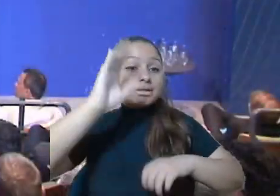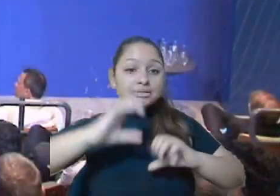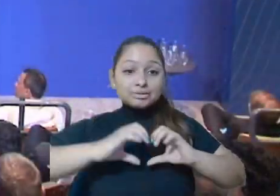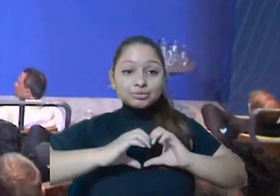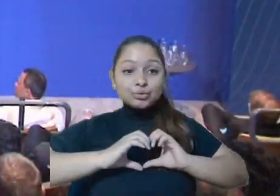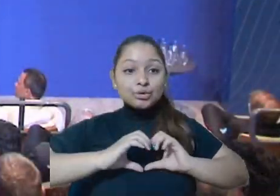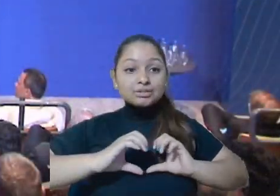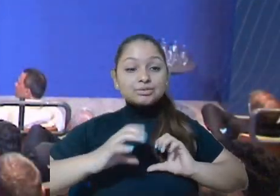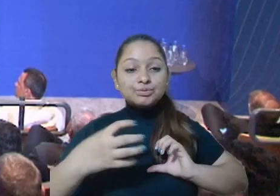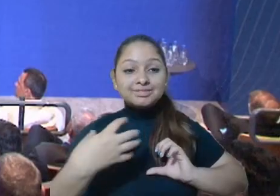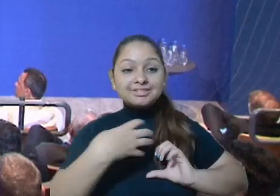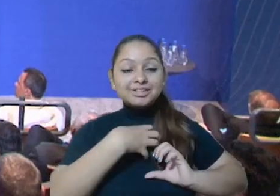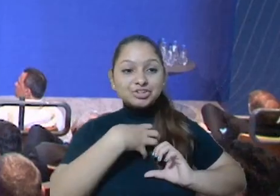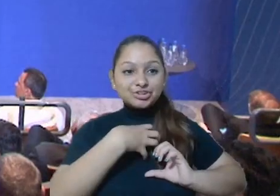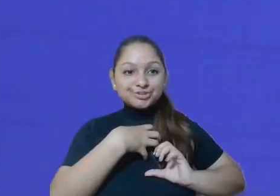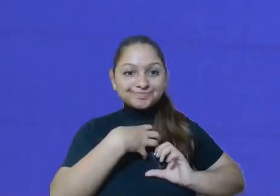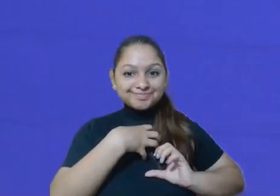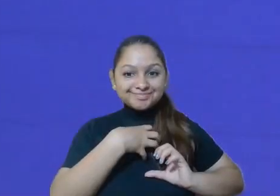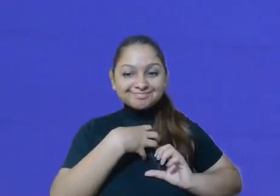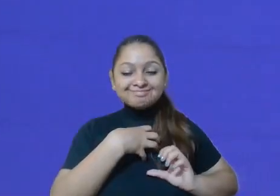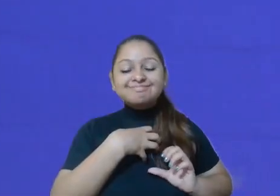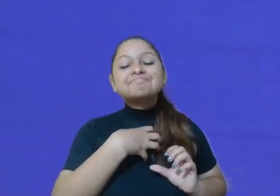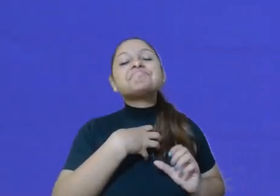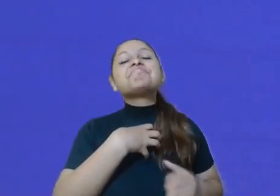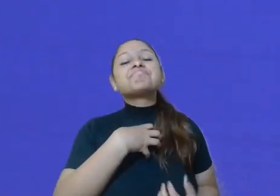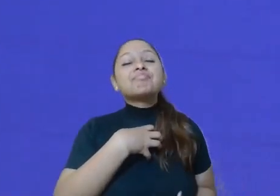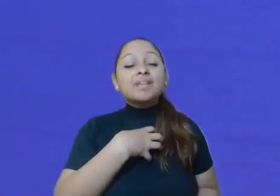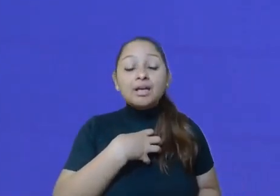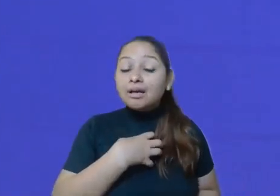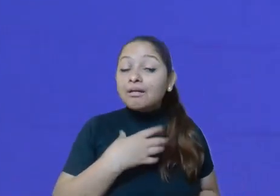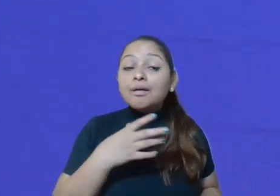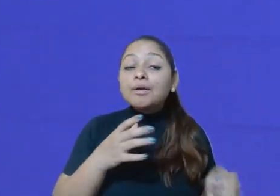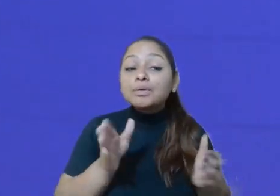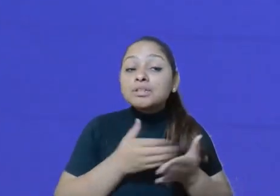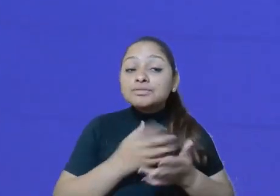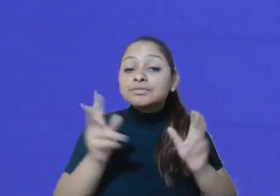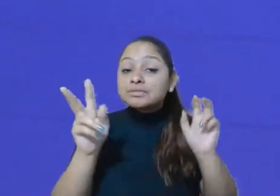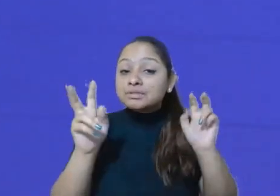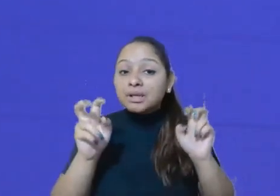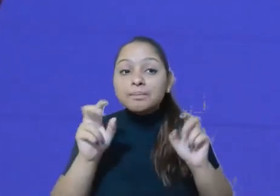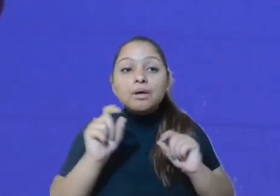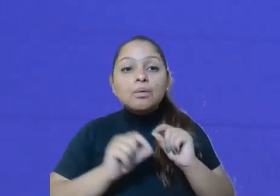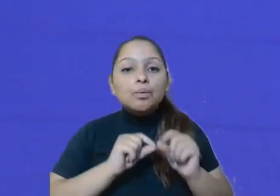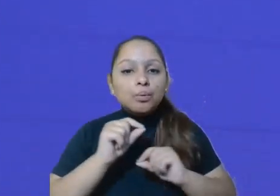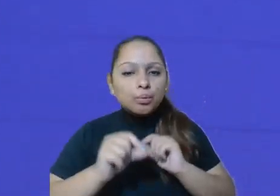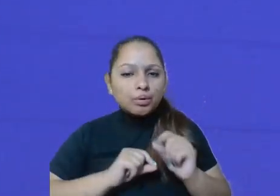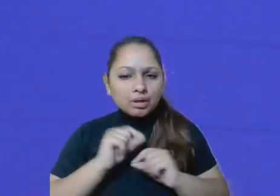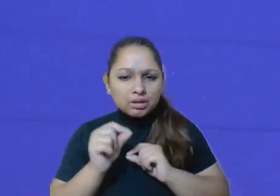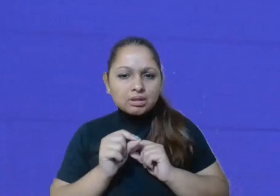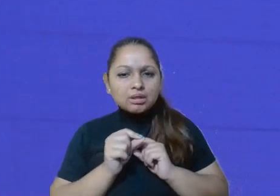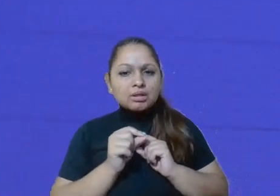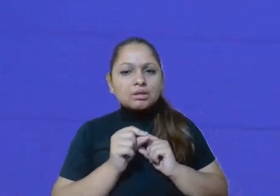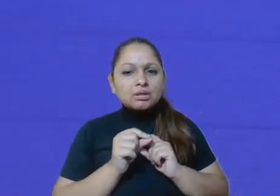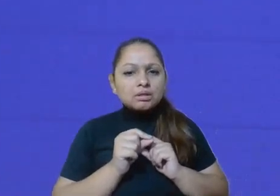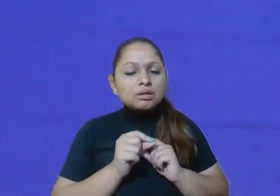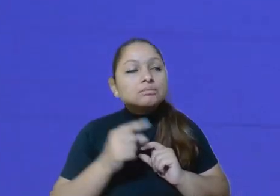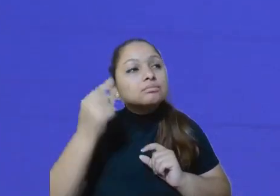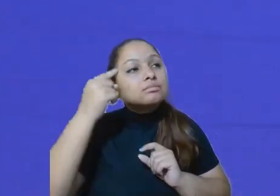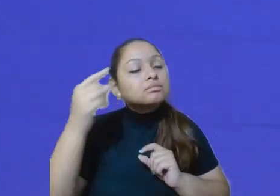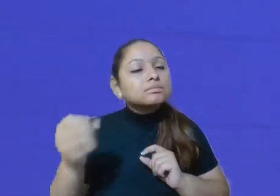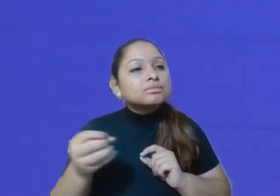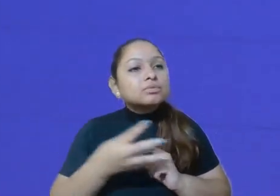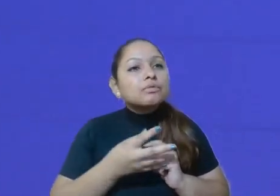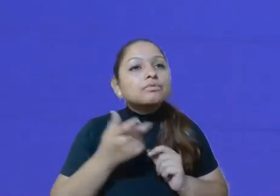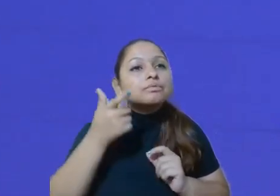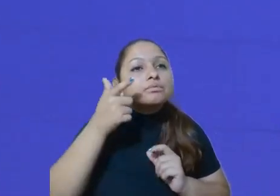Feel It's Possible. So I recommend this book, and it says, it speaks a lot of this new thinking paradigm, because